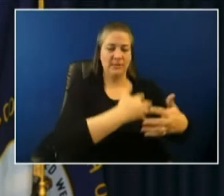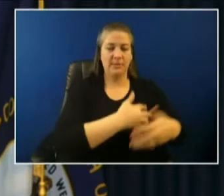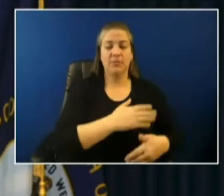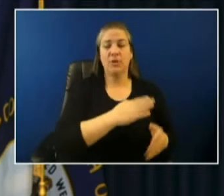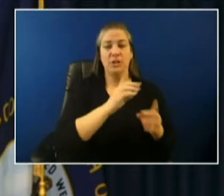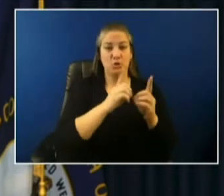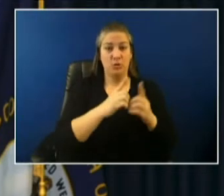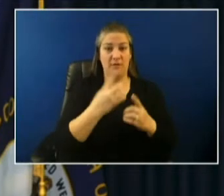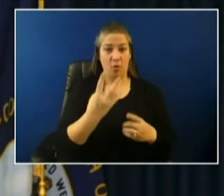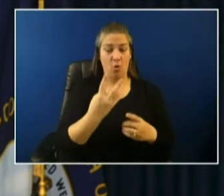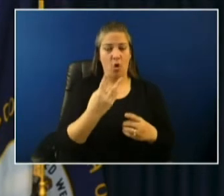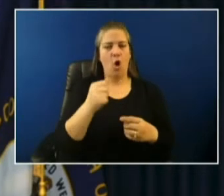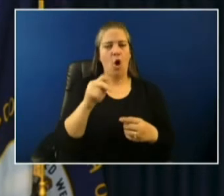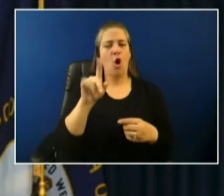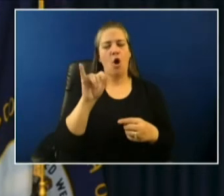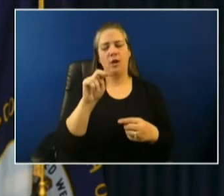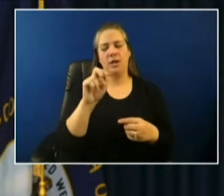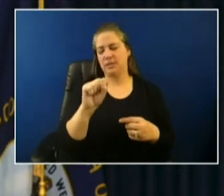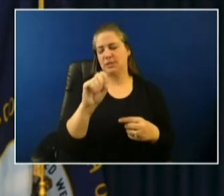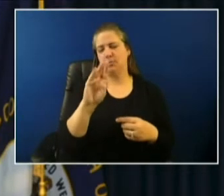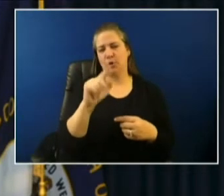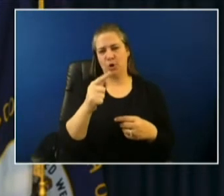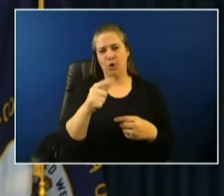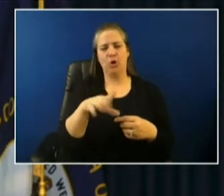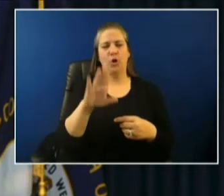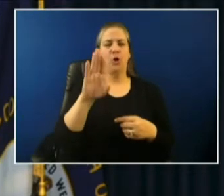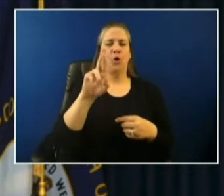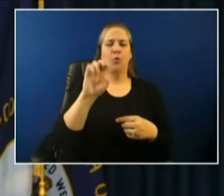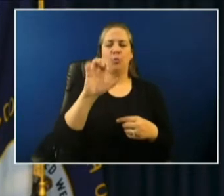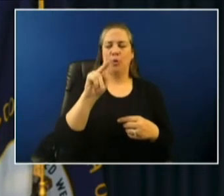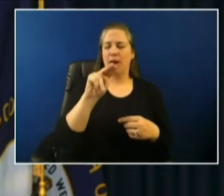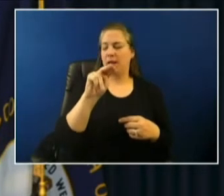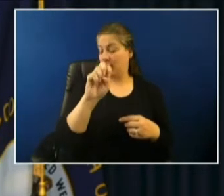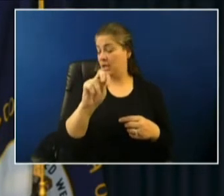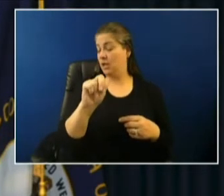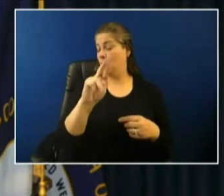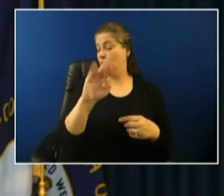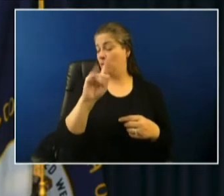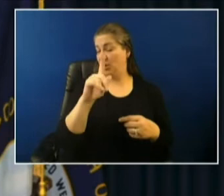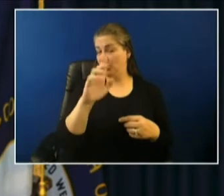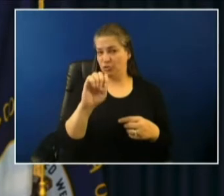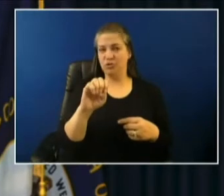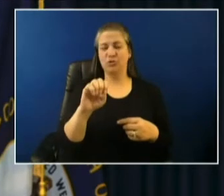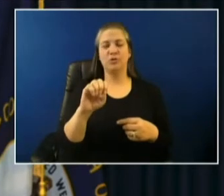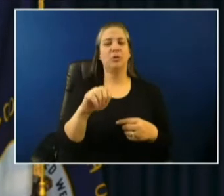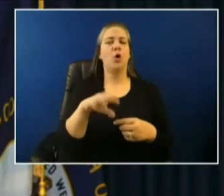Hardinsburg area, and also trees are down, and there is icing reported in Oldham.